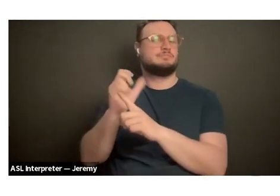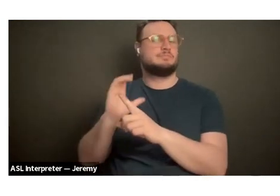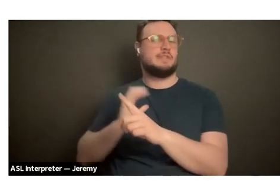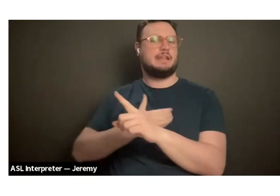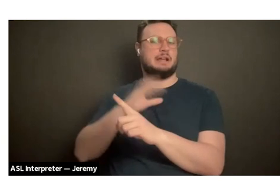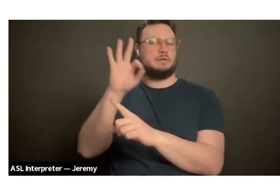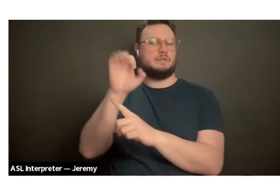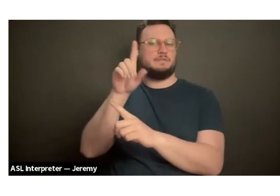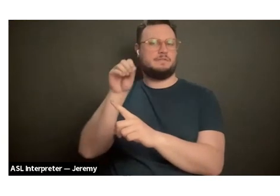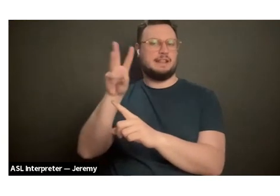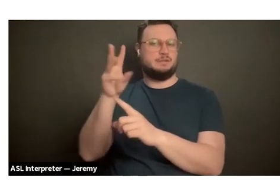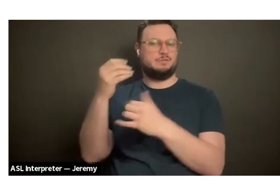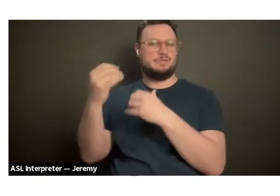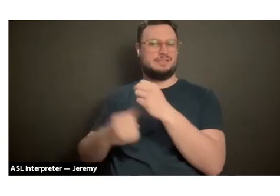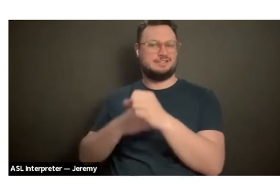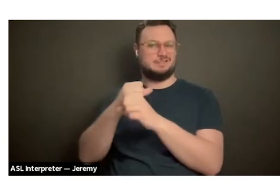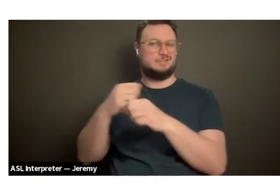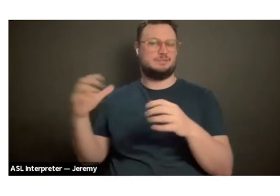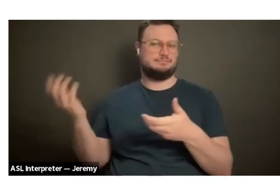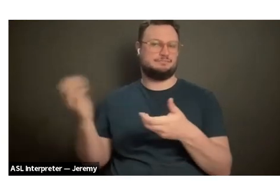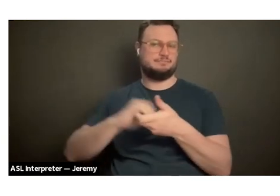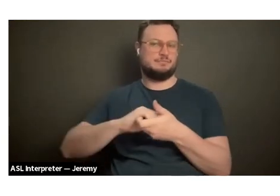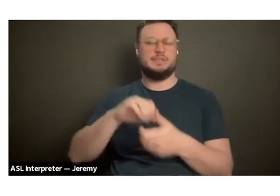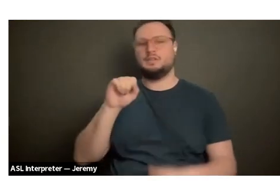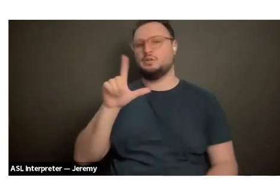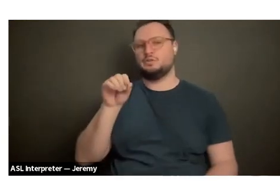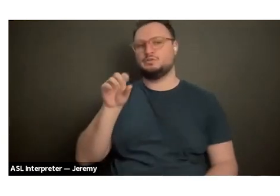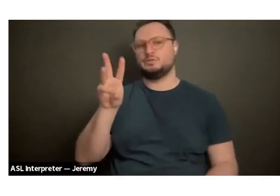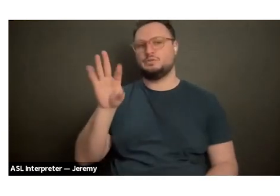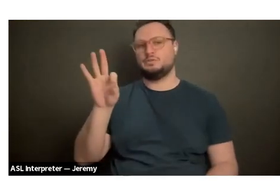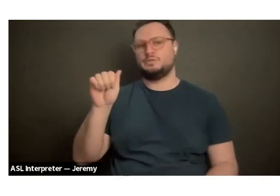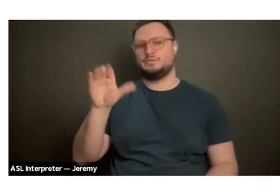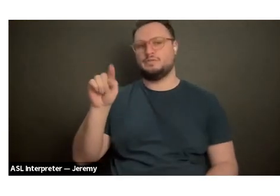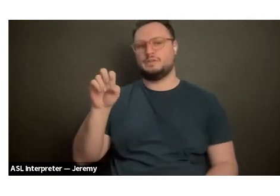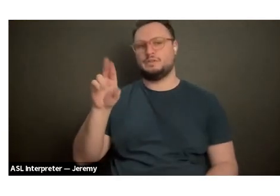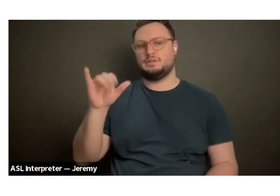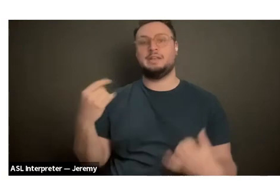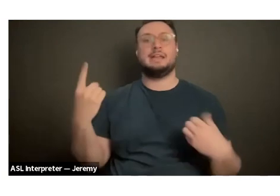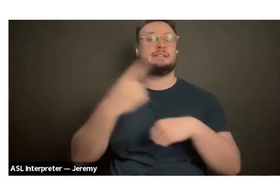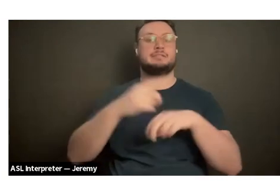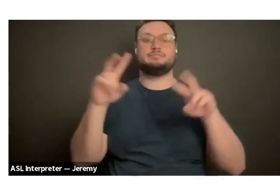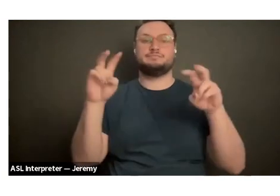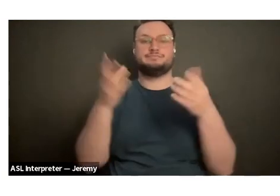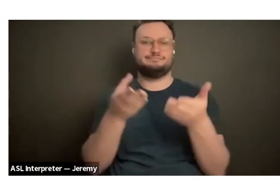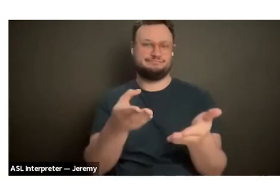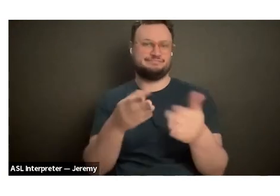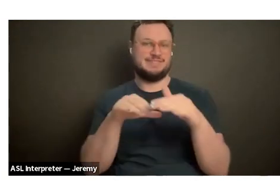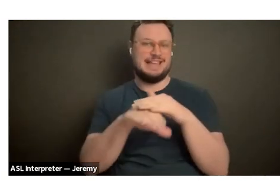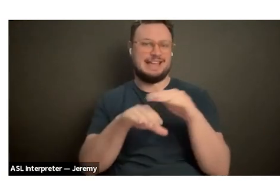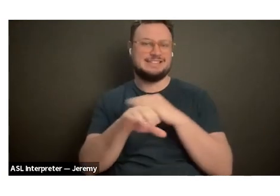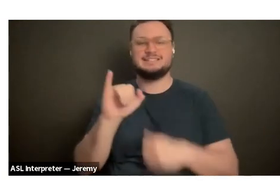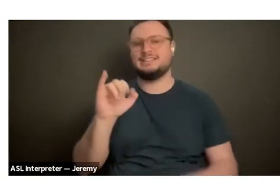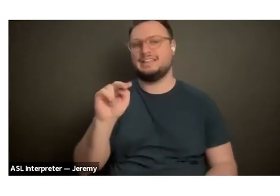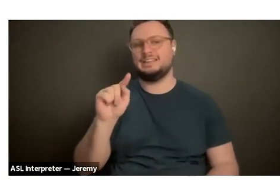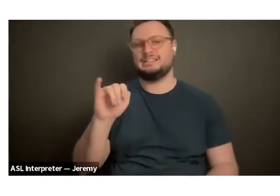this year at the Slow Factory, Research Fellow. The class today is Access Intimacy for Collective Liberation. Thank you so much